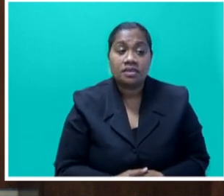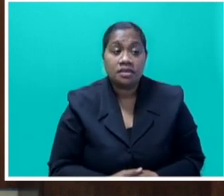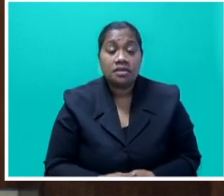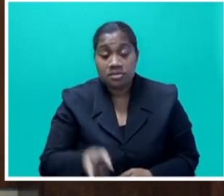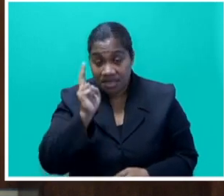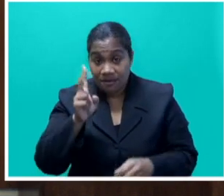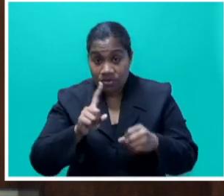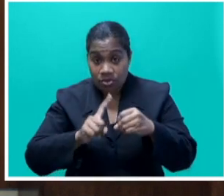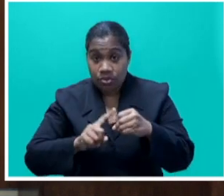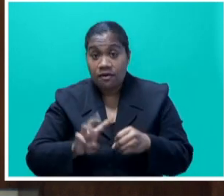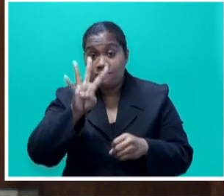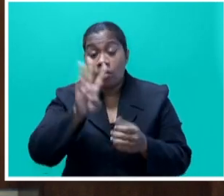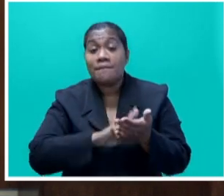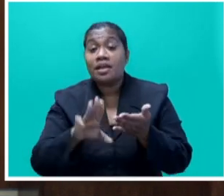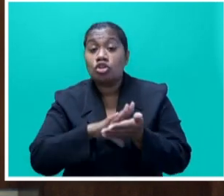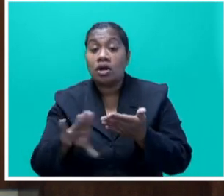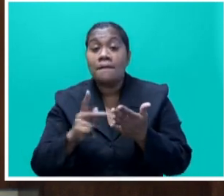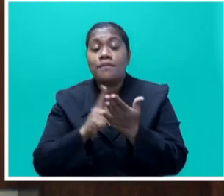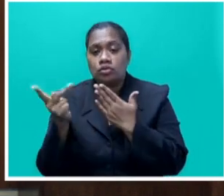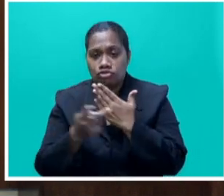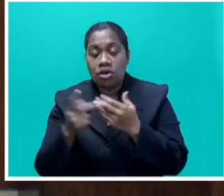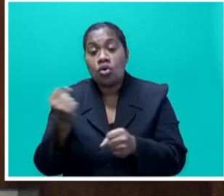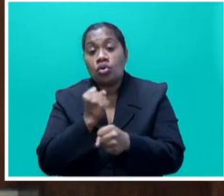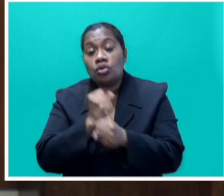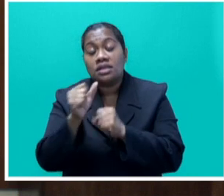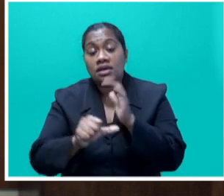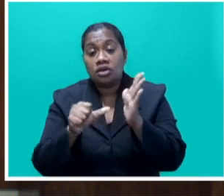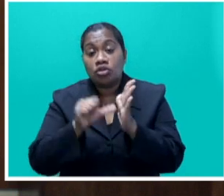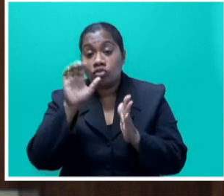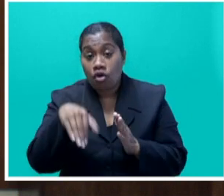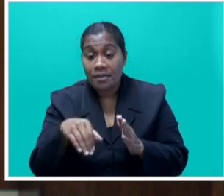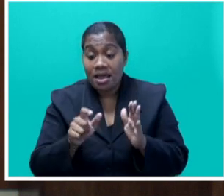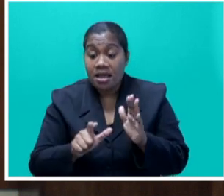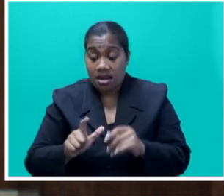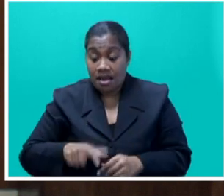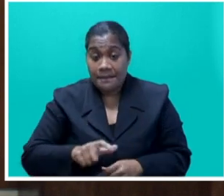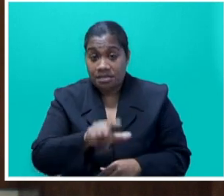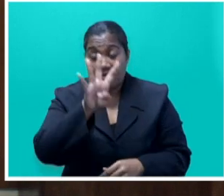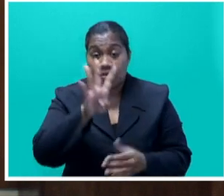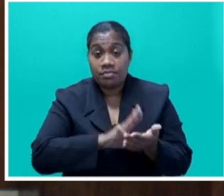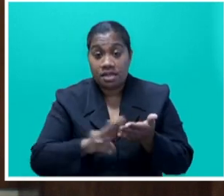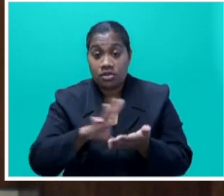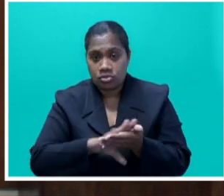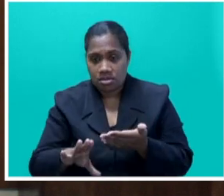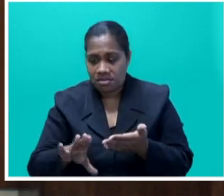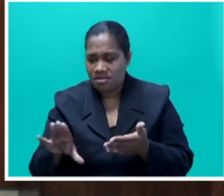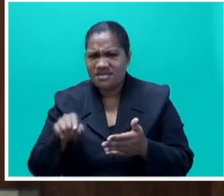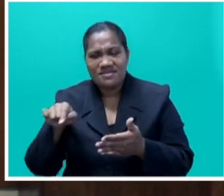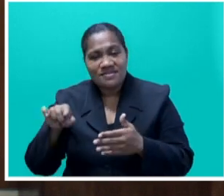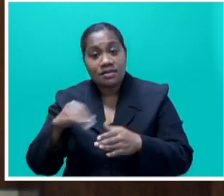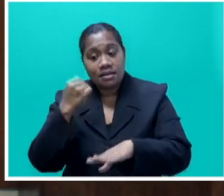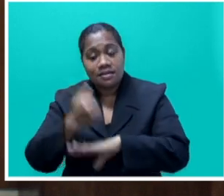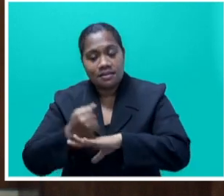this is a $4 million project. The Golden Age Home in Lambasa is a $4 million project committed by the government, and this is to